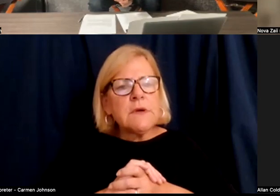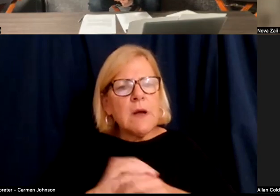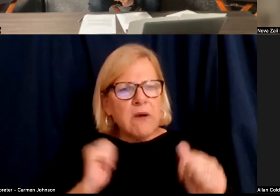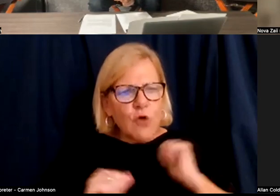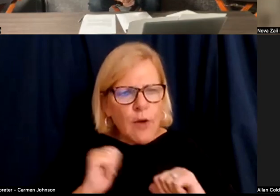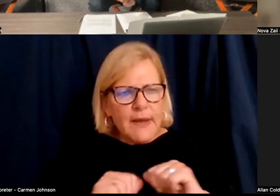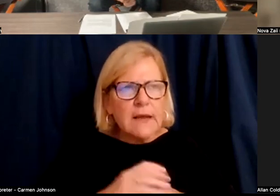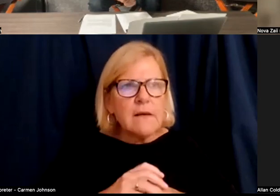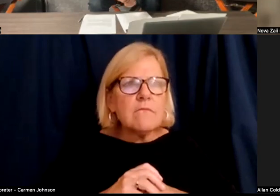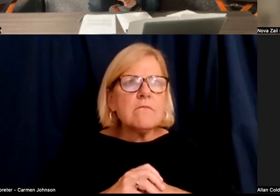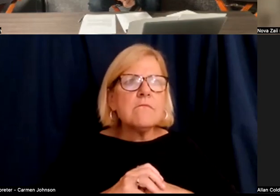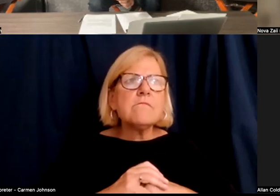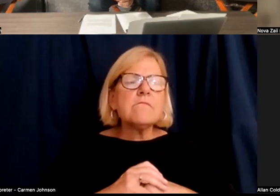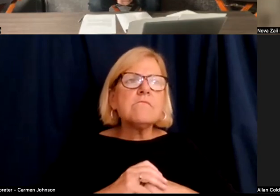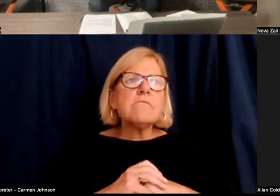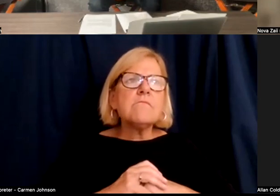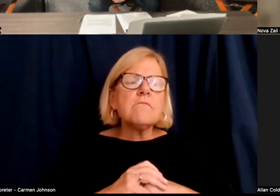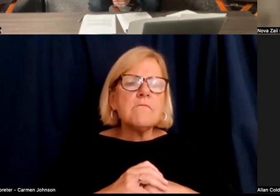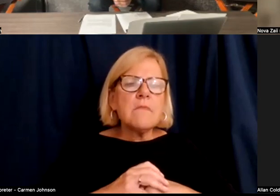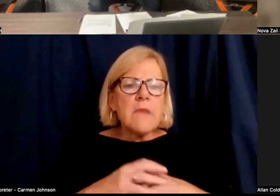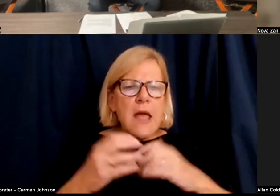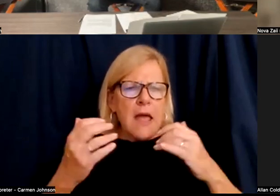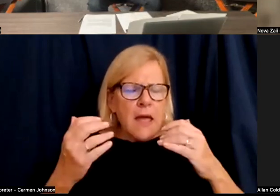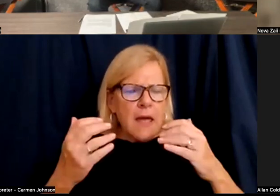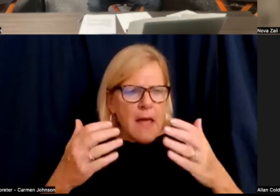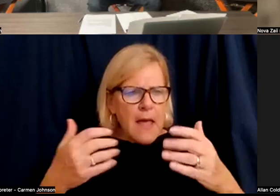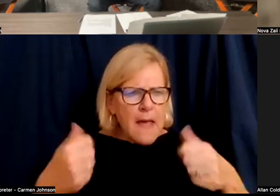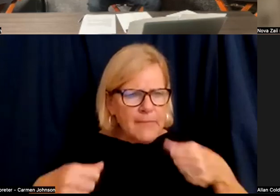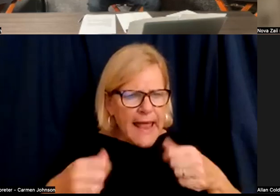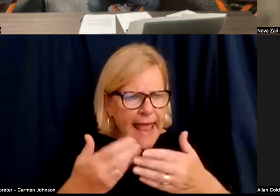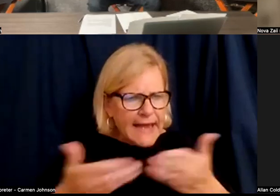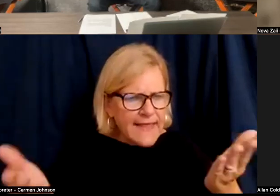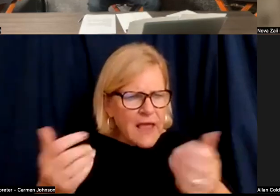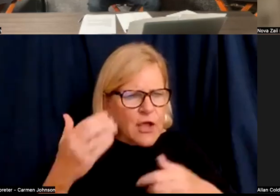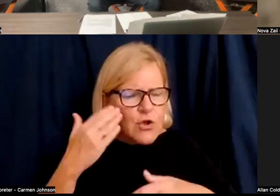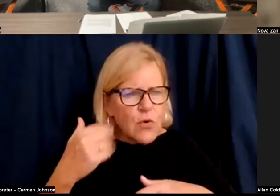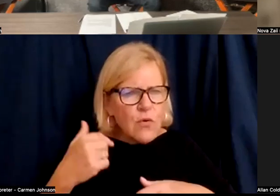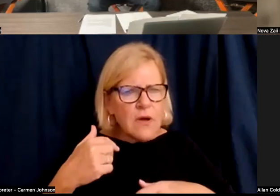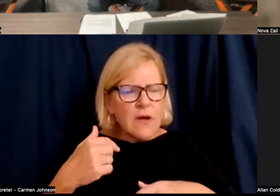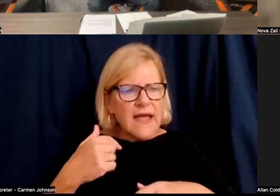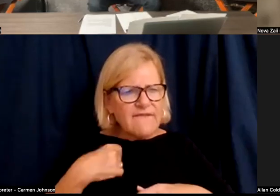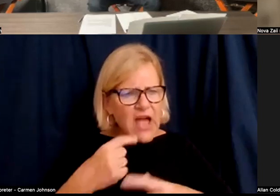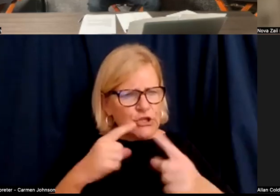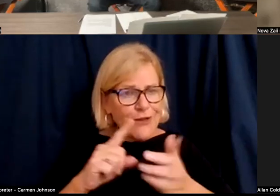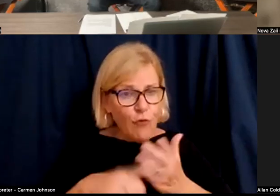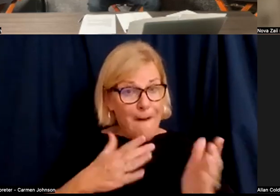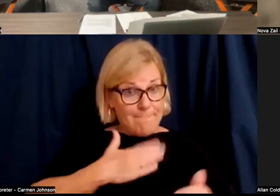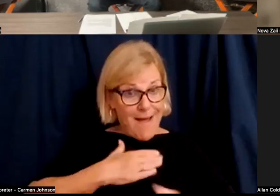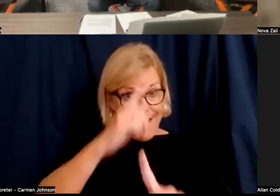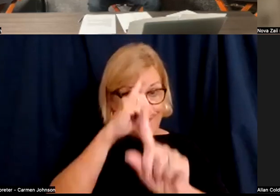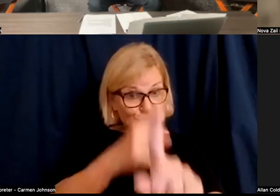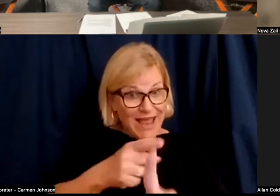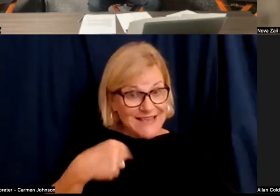performing and just playing anything, as long as I achieve what my objectives